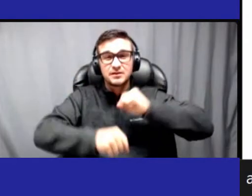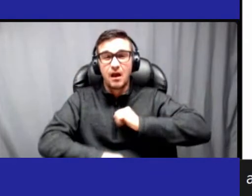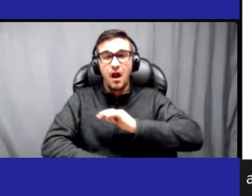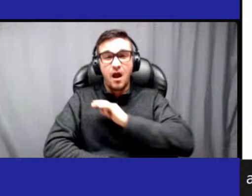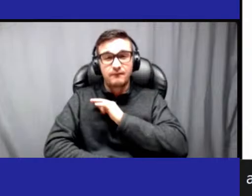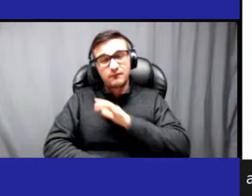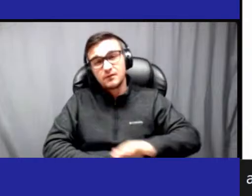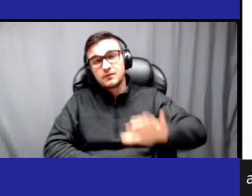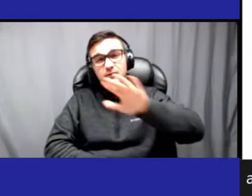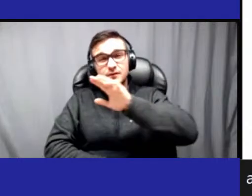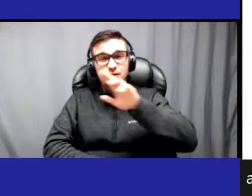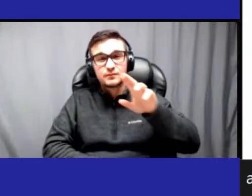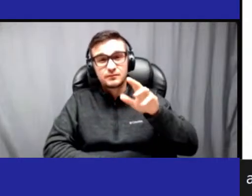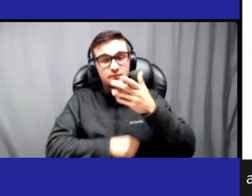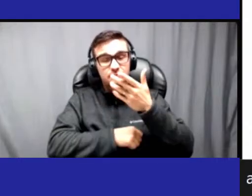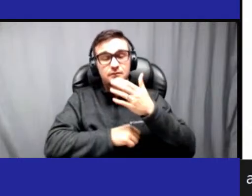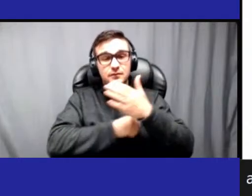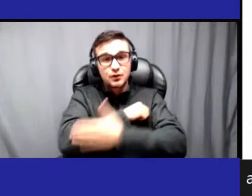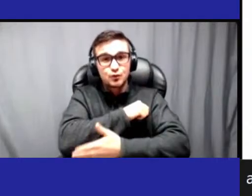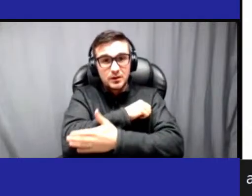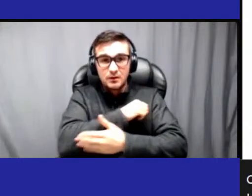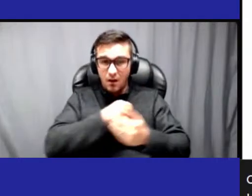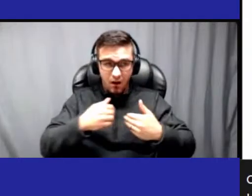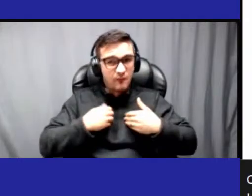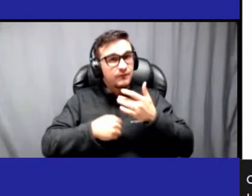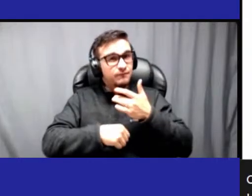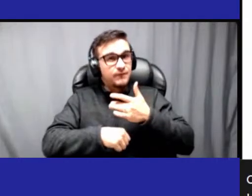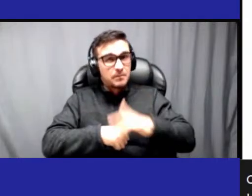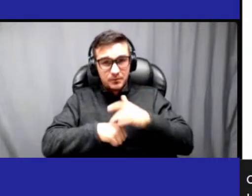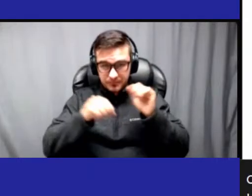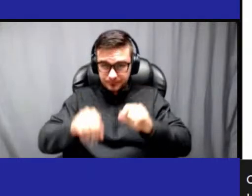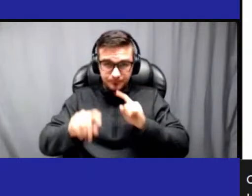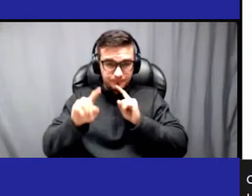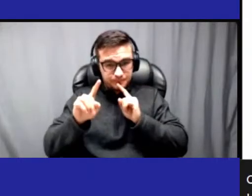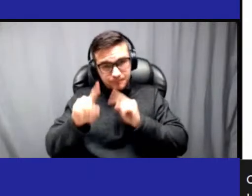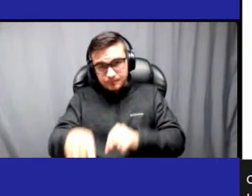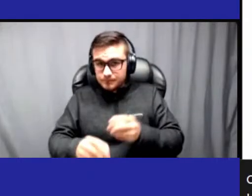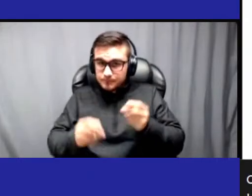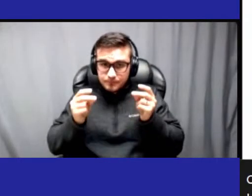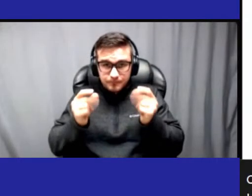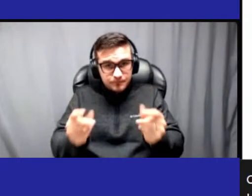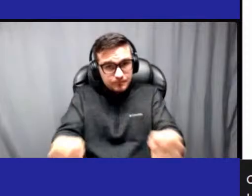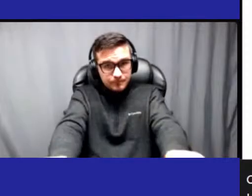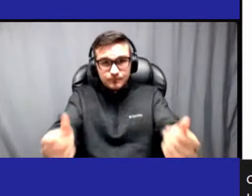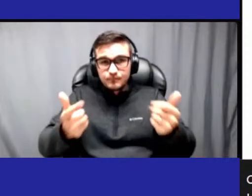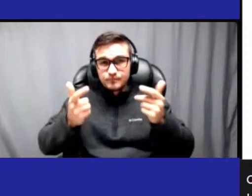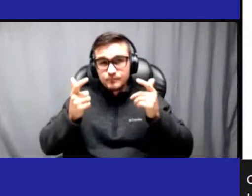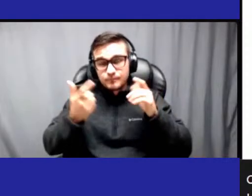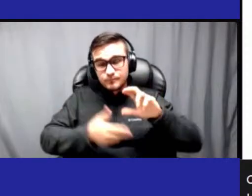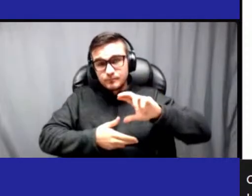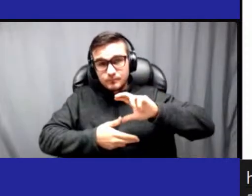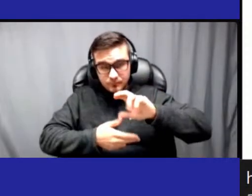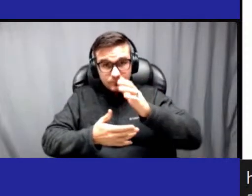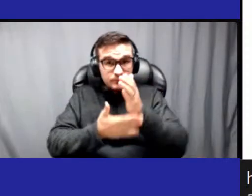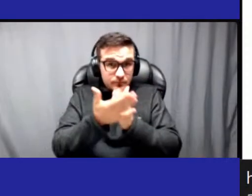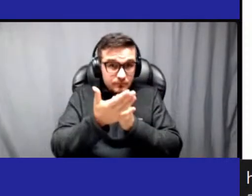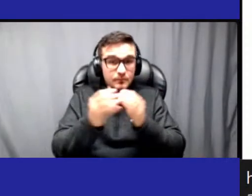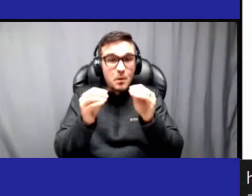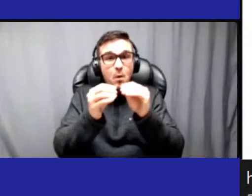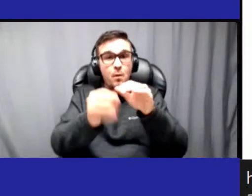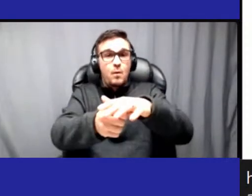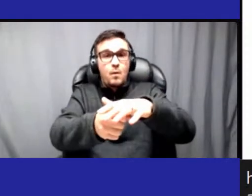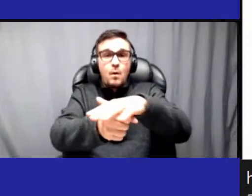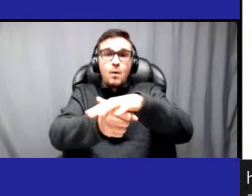chains that can respond in the middle of a hurricane, all those sorts of things. So we have some that might be the more local, quick